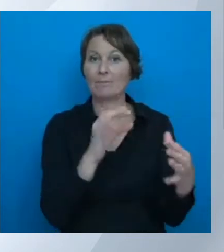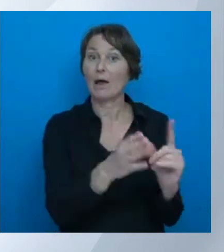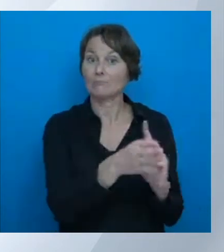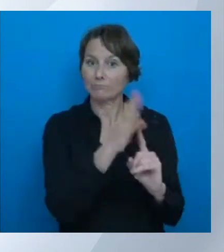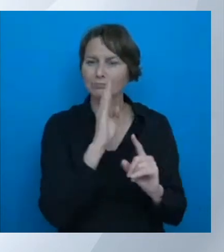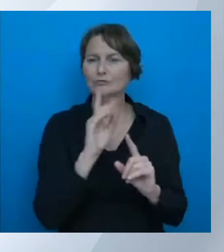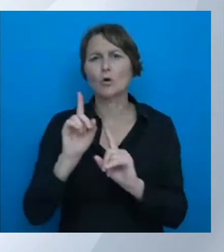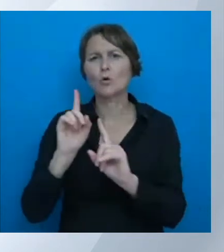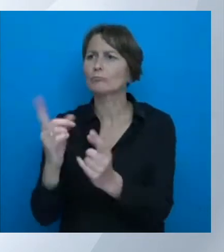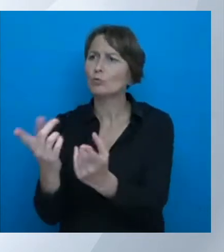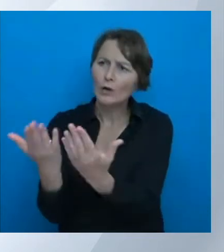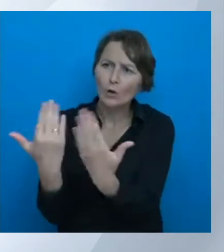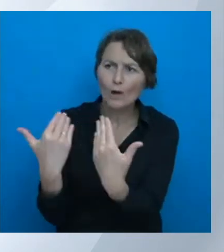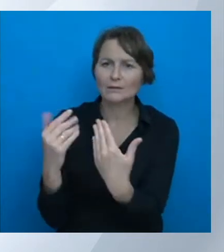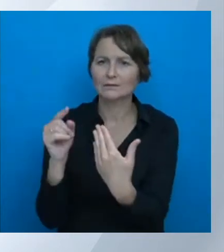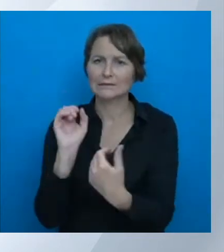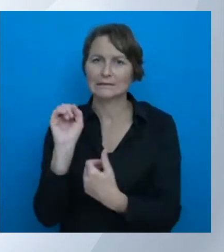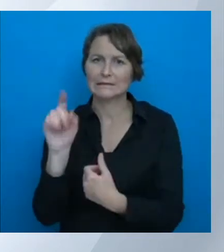request.